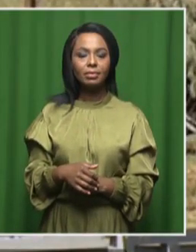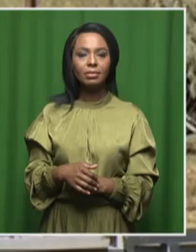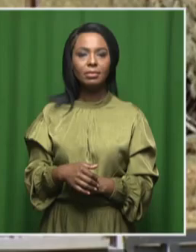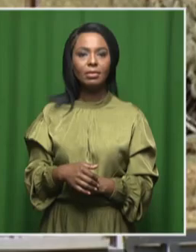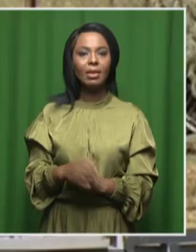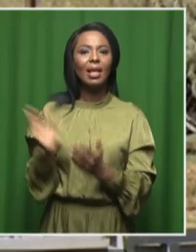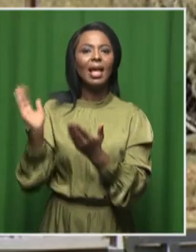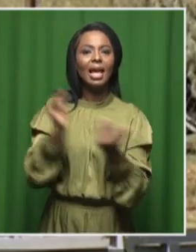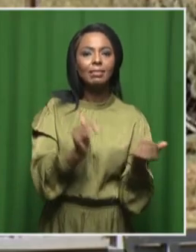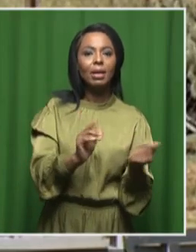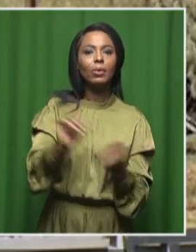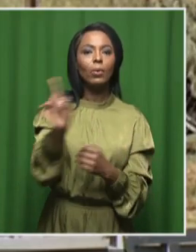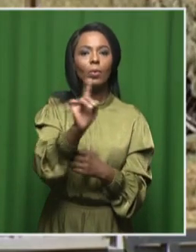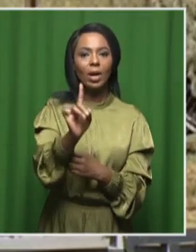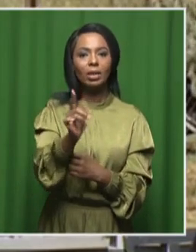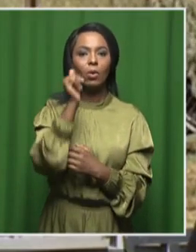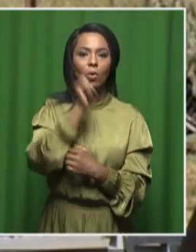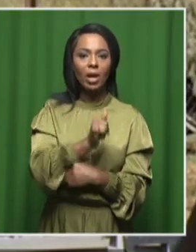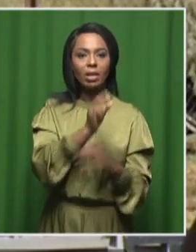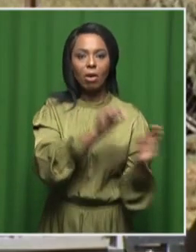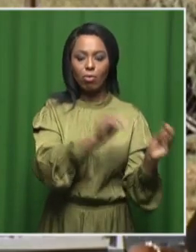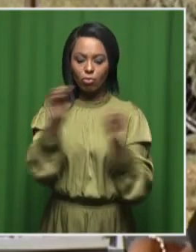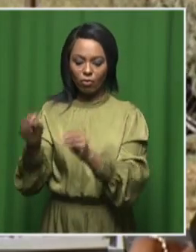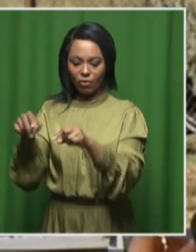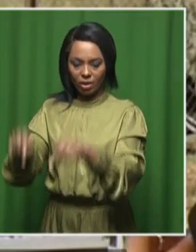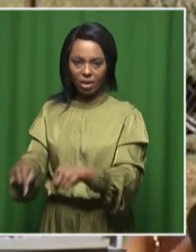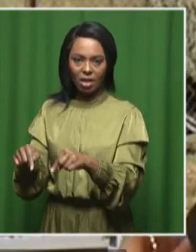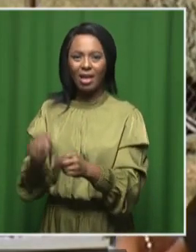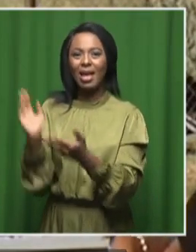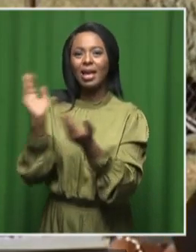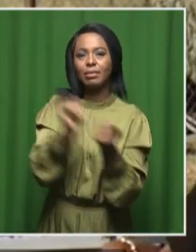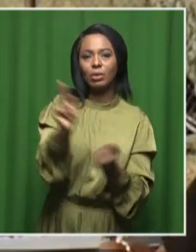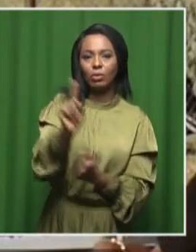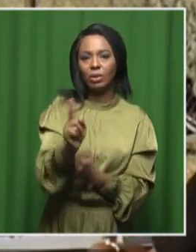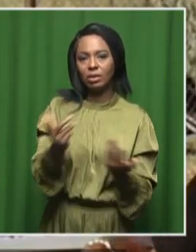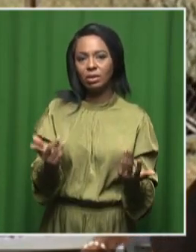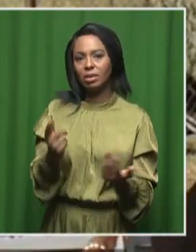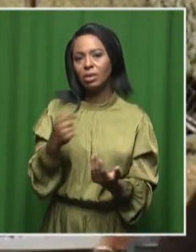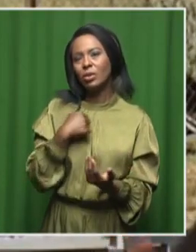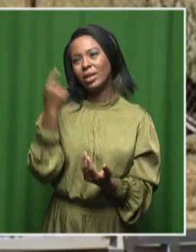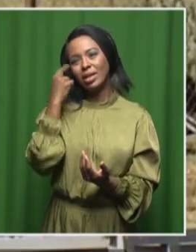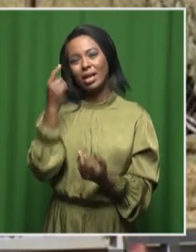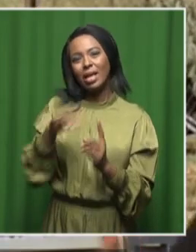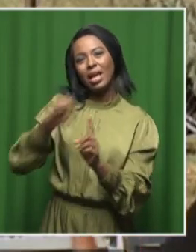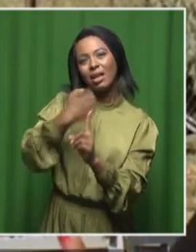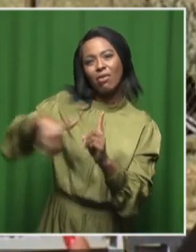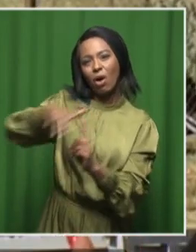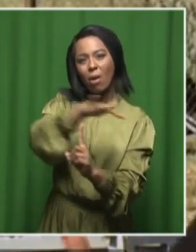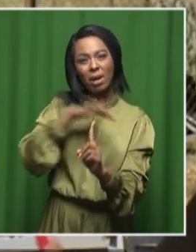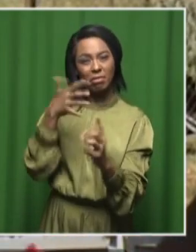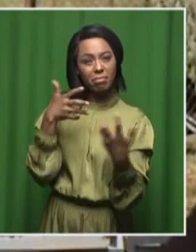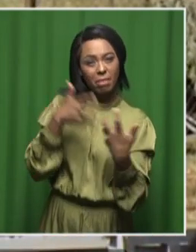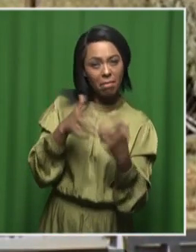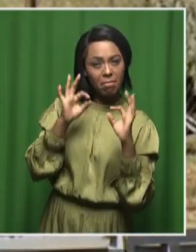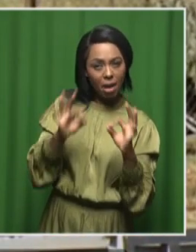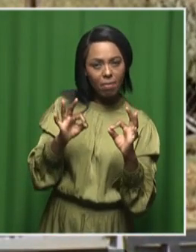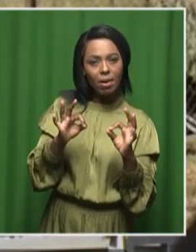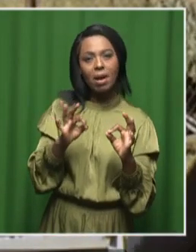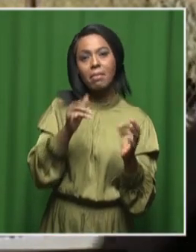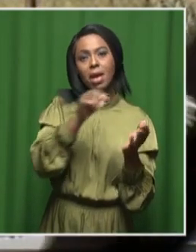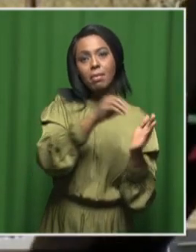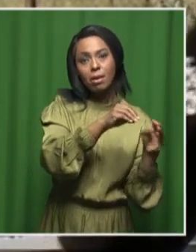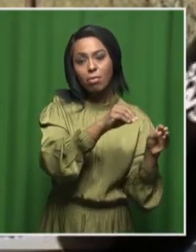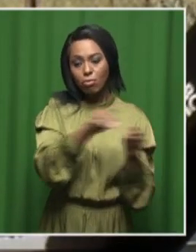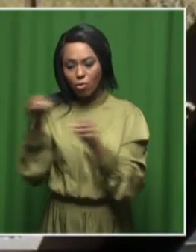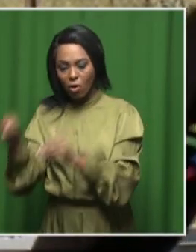can we expect when you release them here? What sort of condition will they be under? Will they come out roaring,